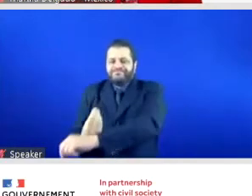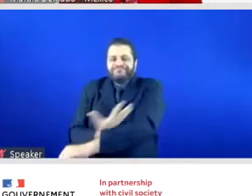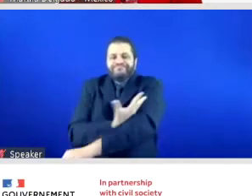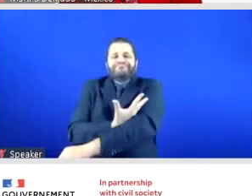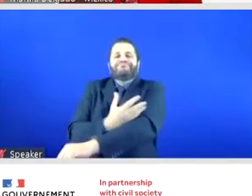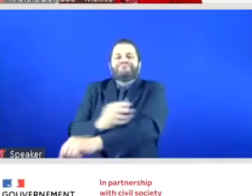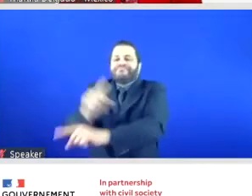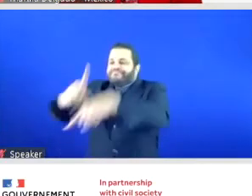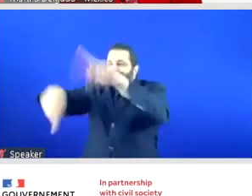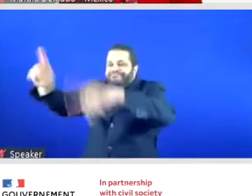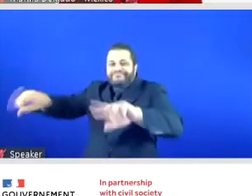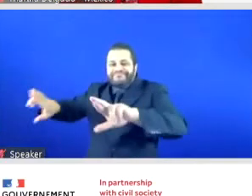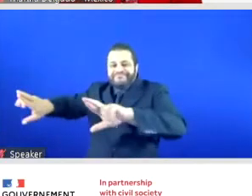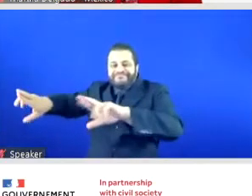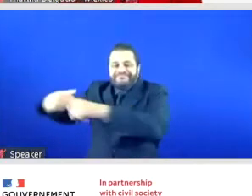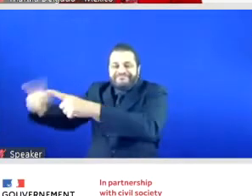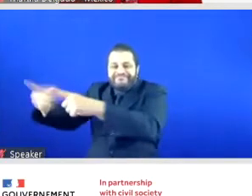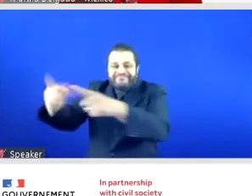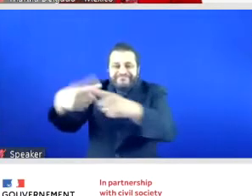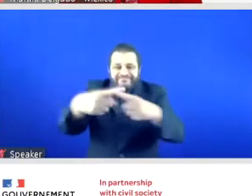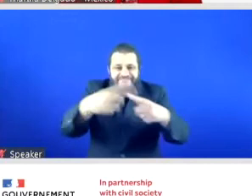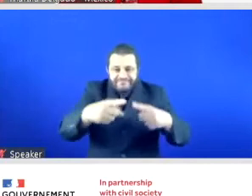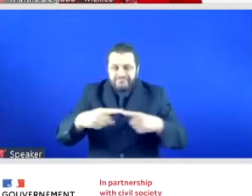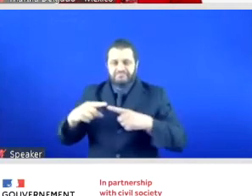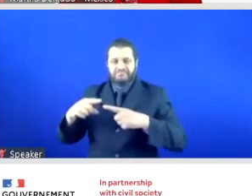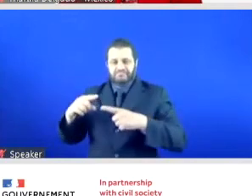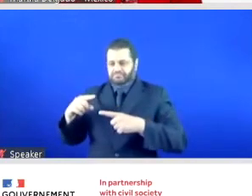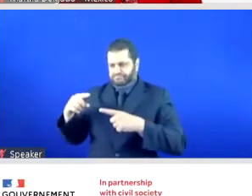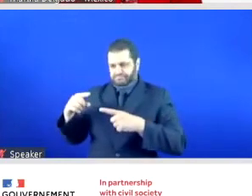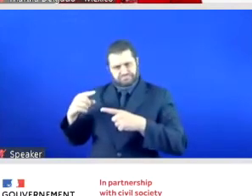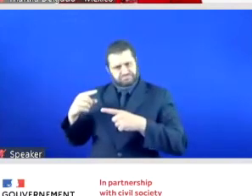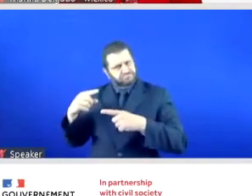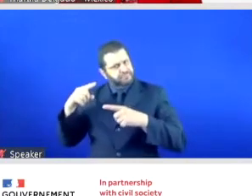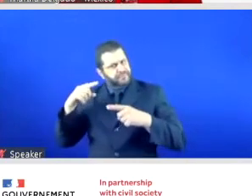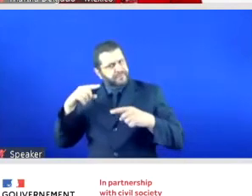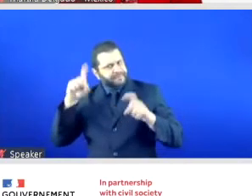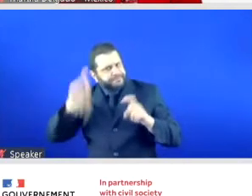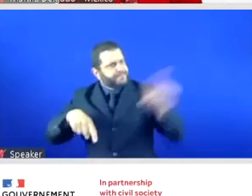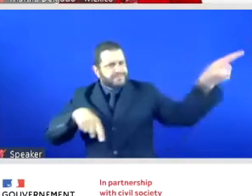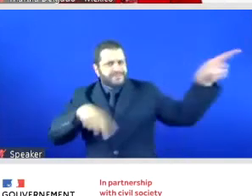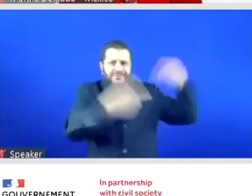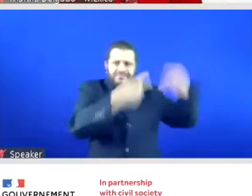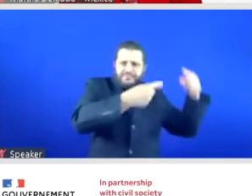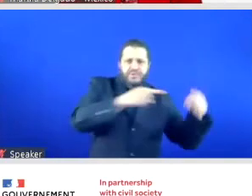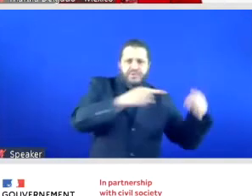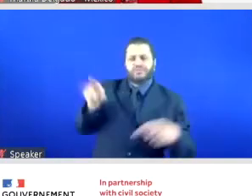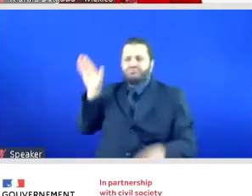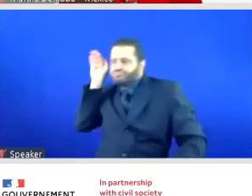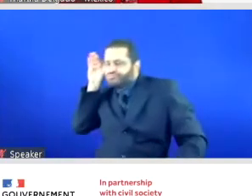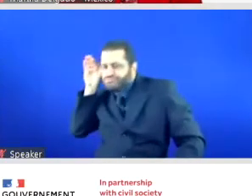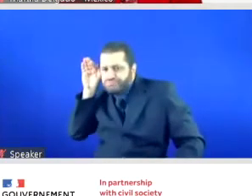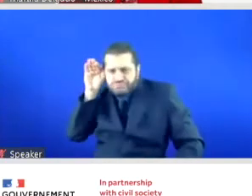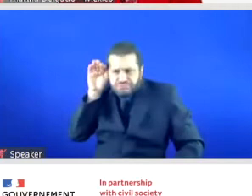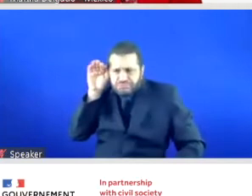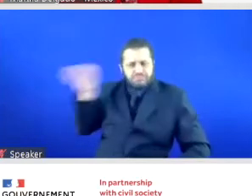are feeling right now, you know, combined with the crisis of COVID-19 and climate change. It's a lot to deal with for young people, and